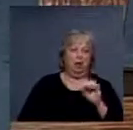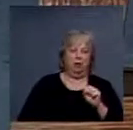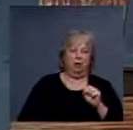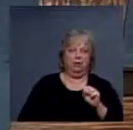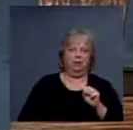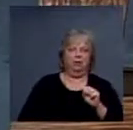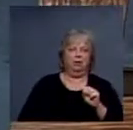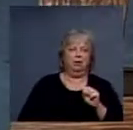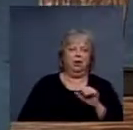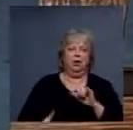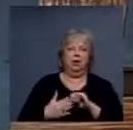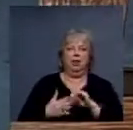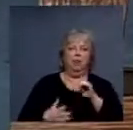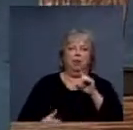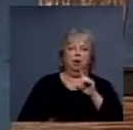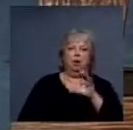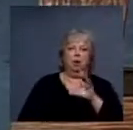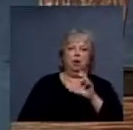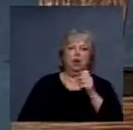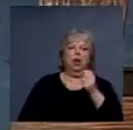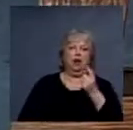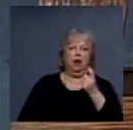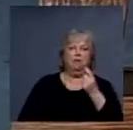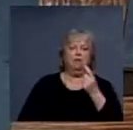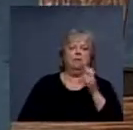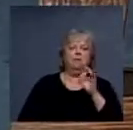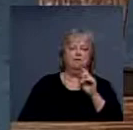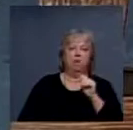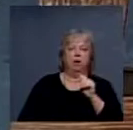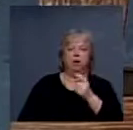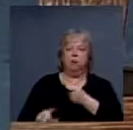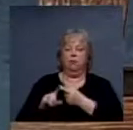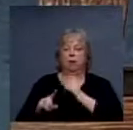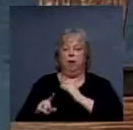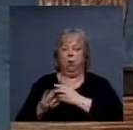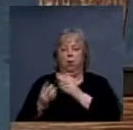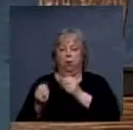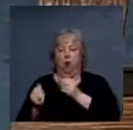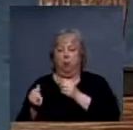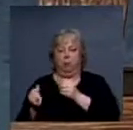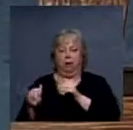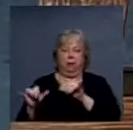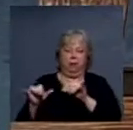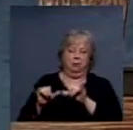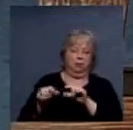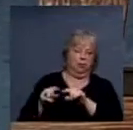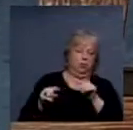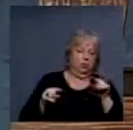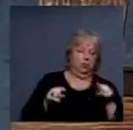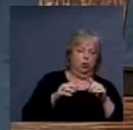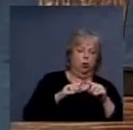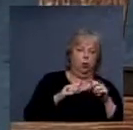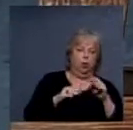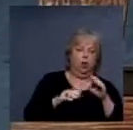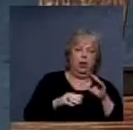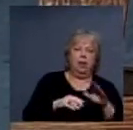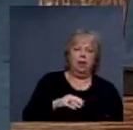it's 111 feet from our property to the Hound Lounge.